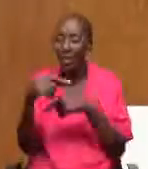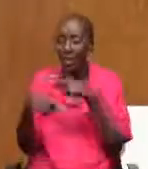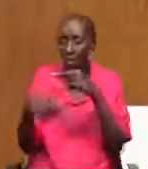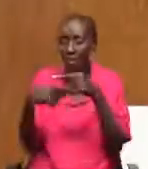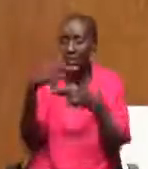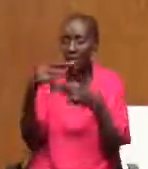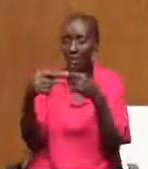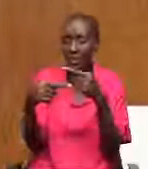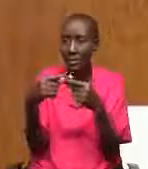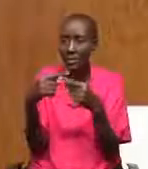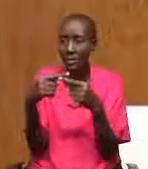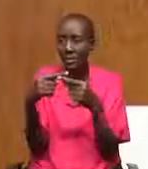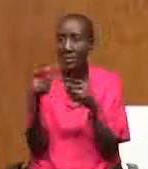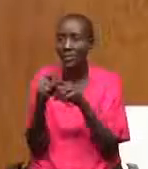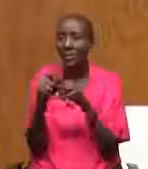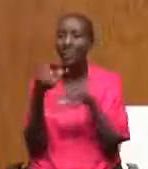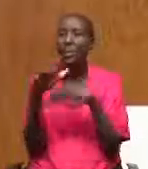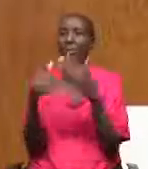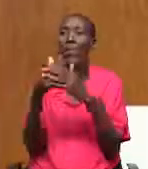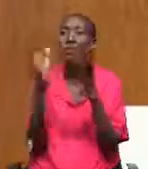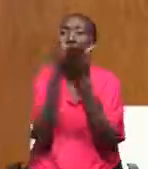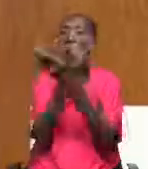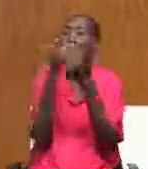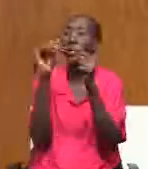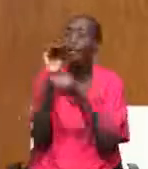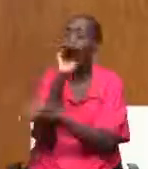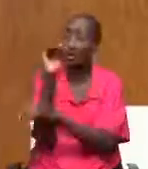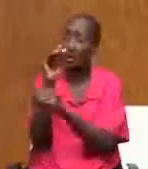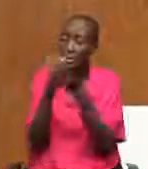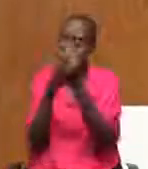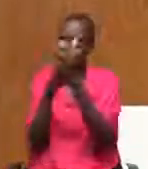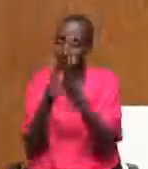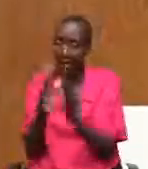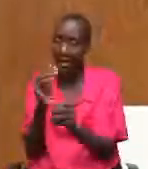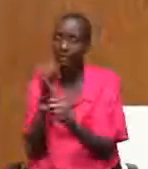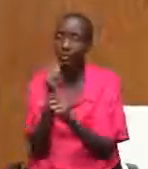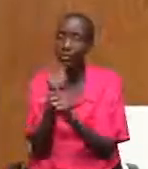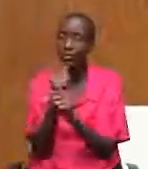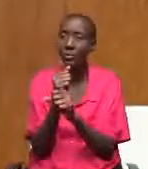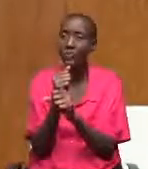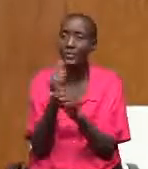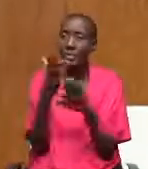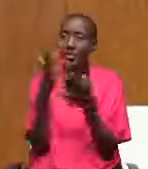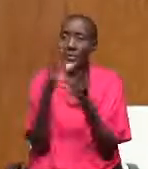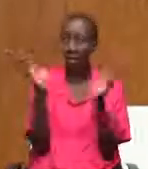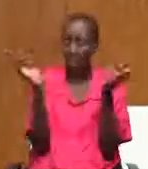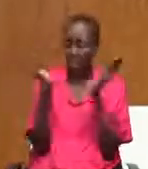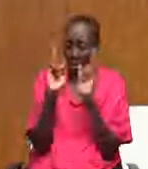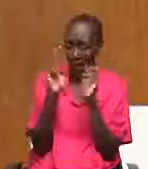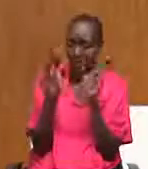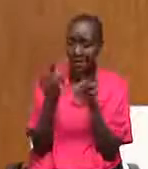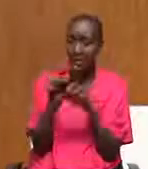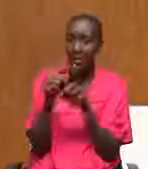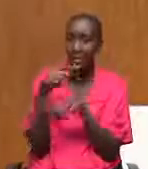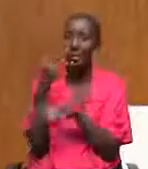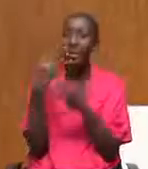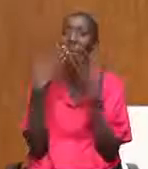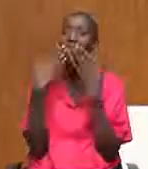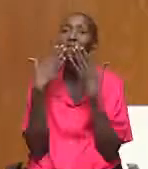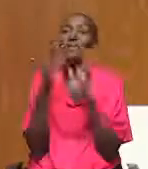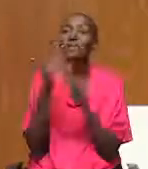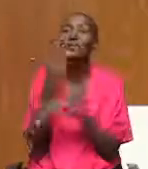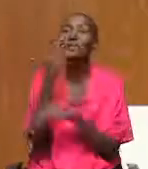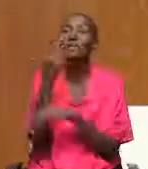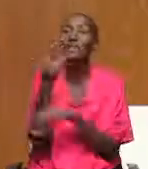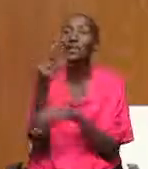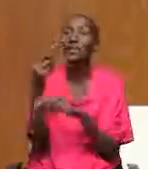support what the president has called on us as leaders to do. So we have committed ourselves, and like I've said, and we'll be telling you in